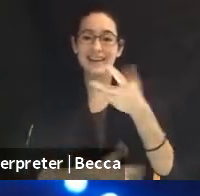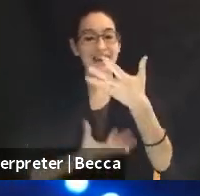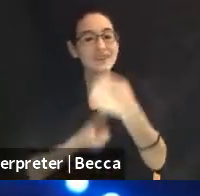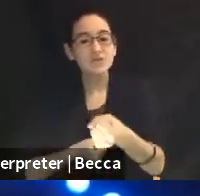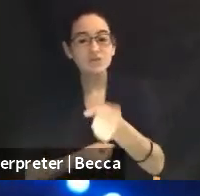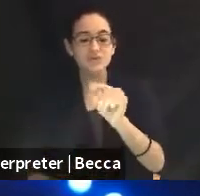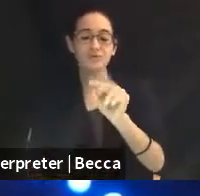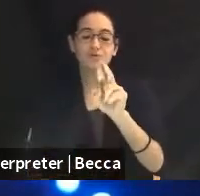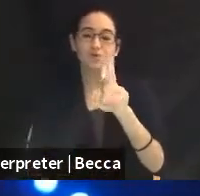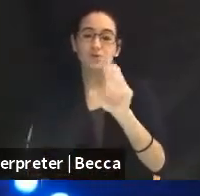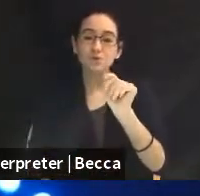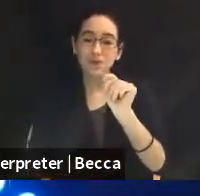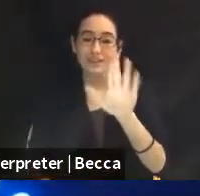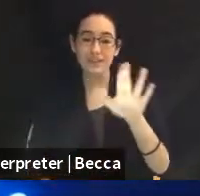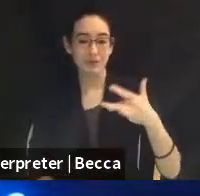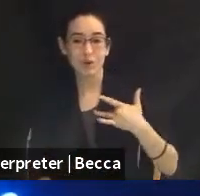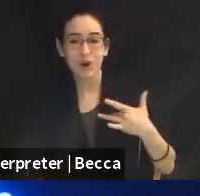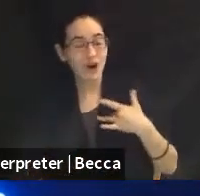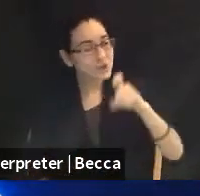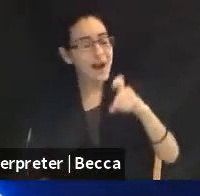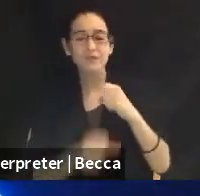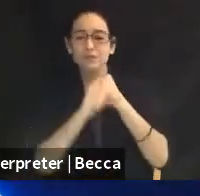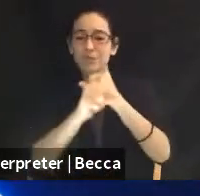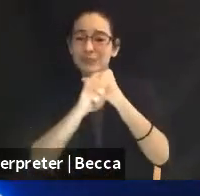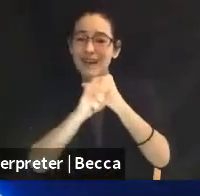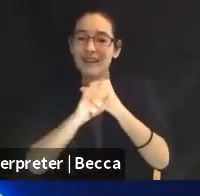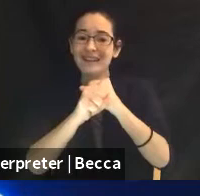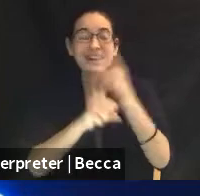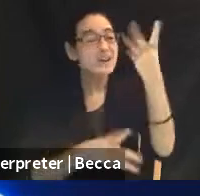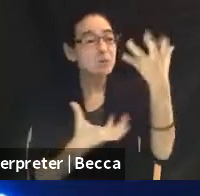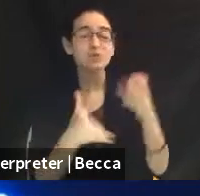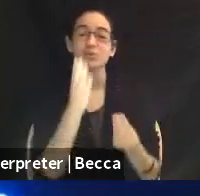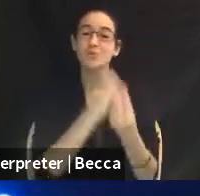your heart is a commodity that you have to protect. And God wants you to grow it.